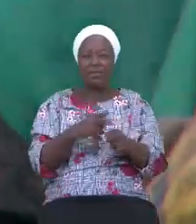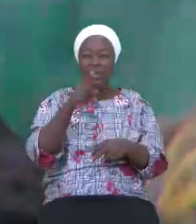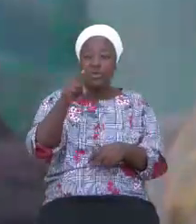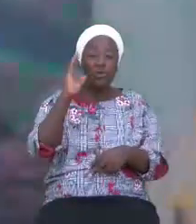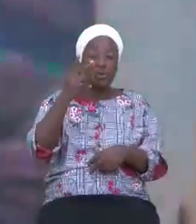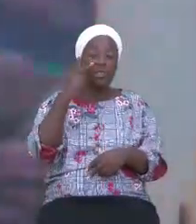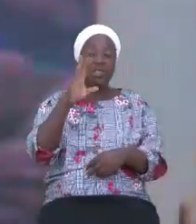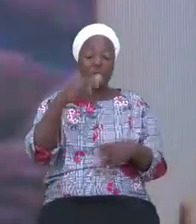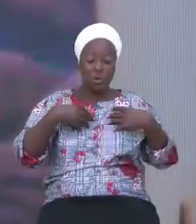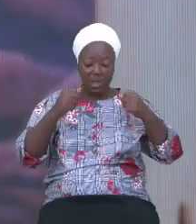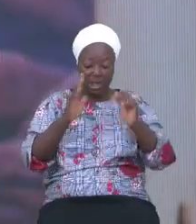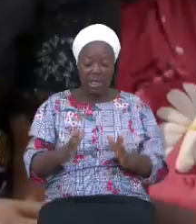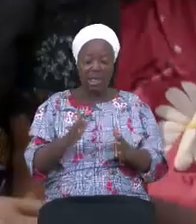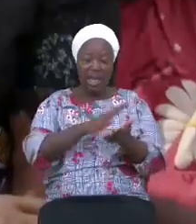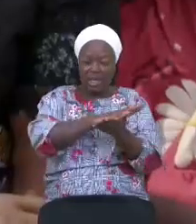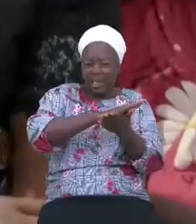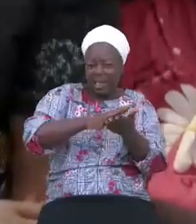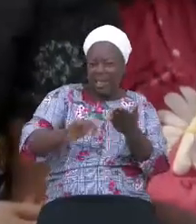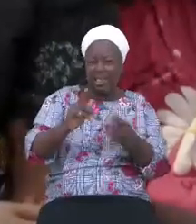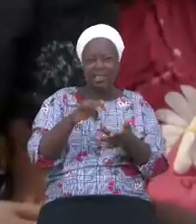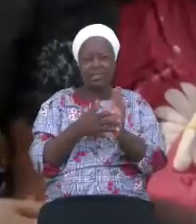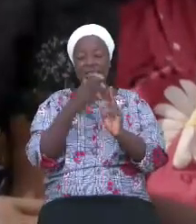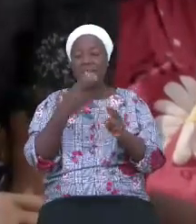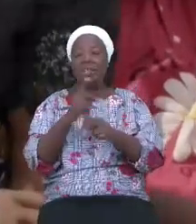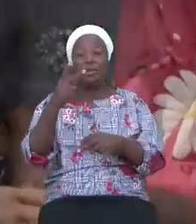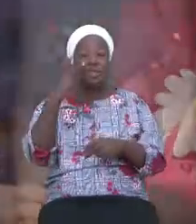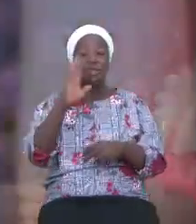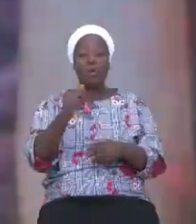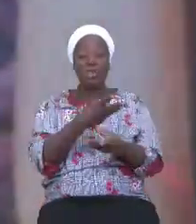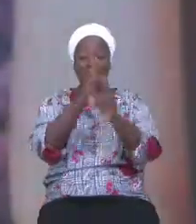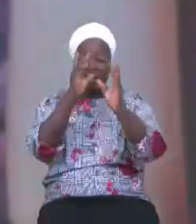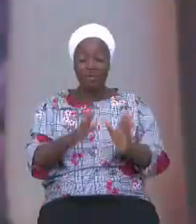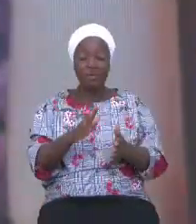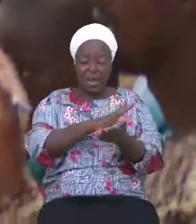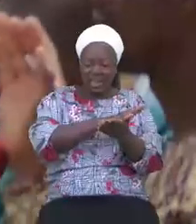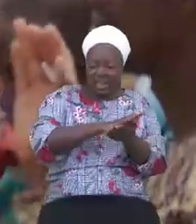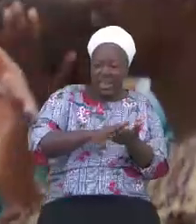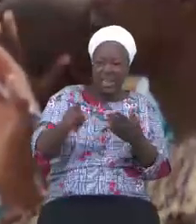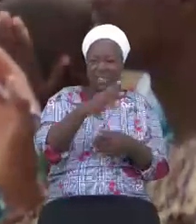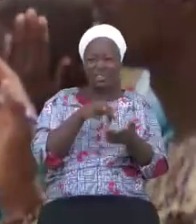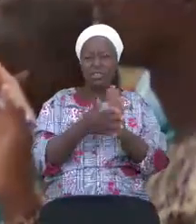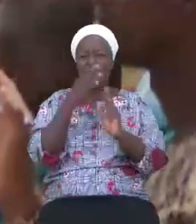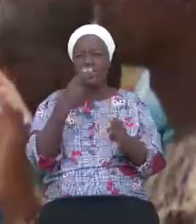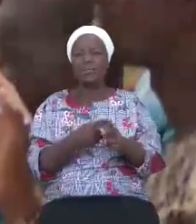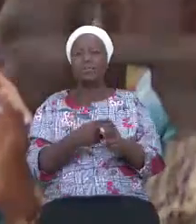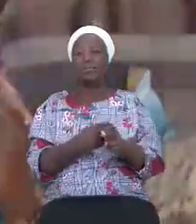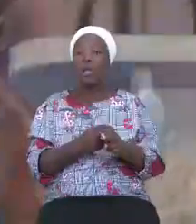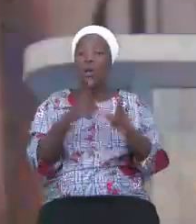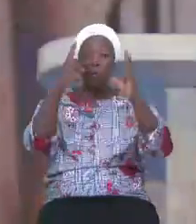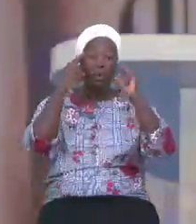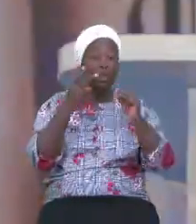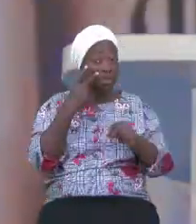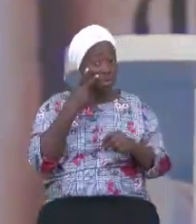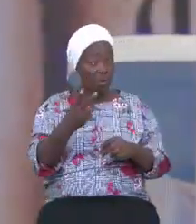your healer clearly. You'll see your deliverer clearly. Moses saw